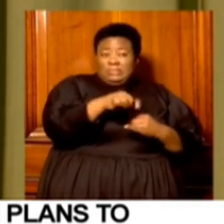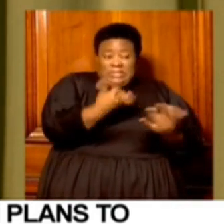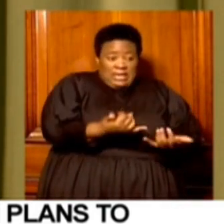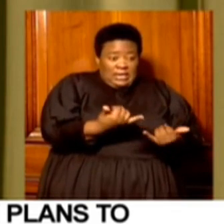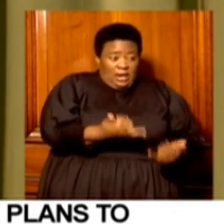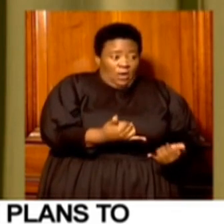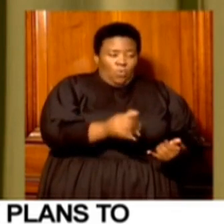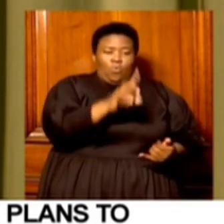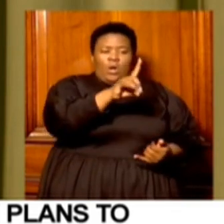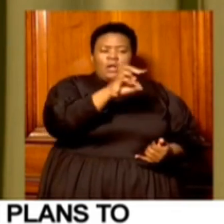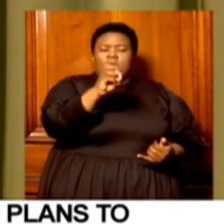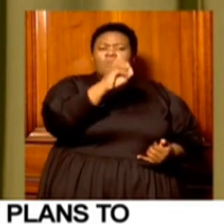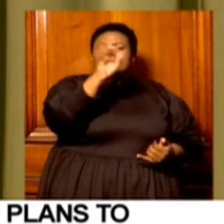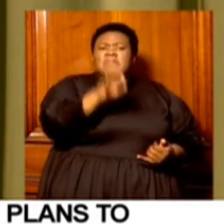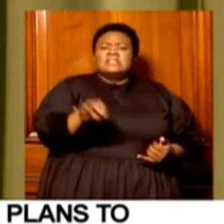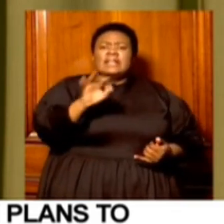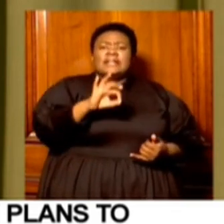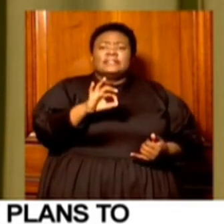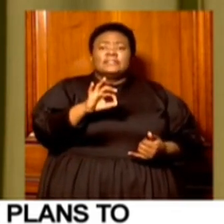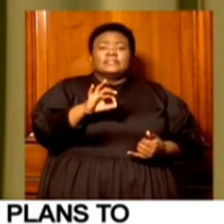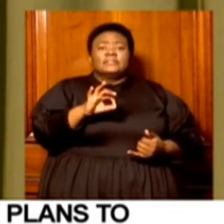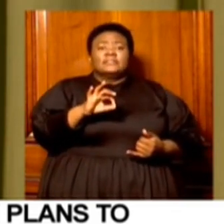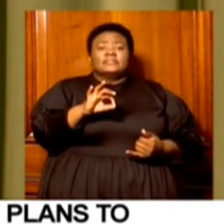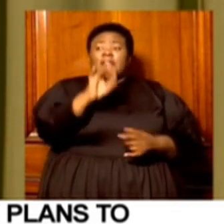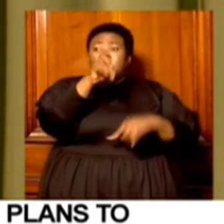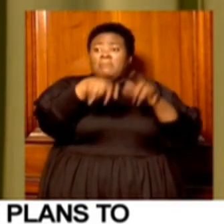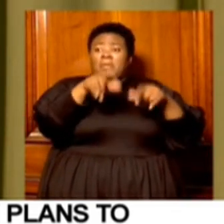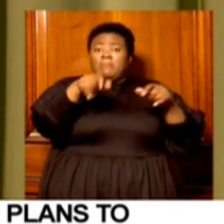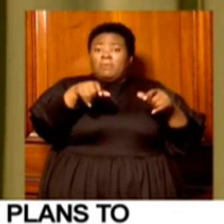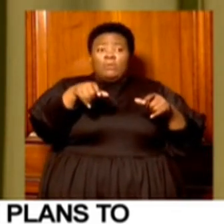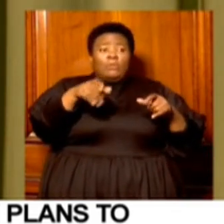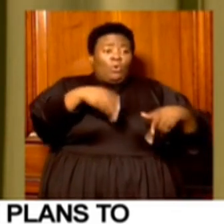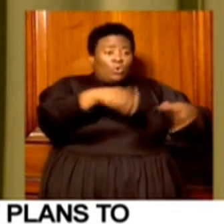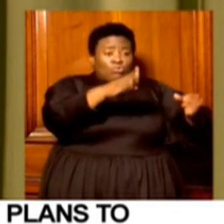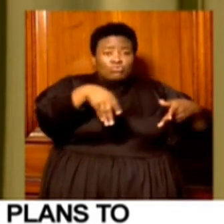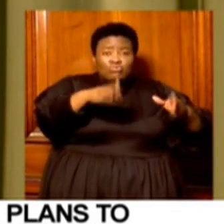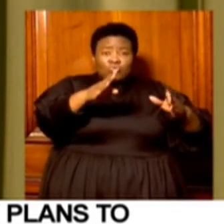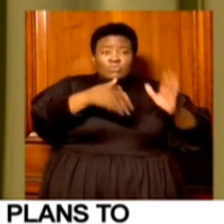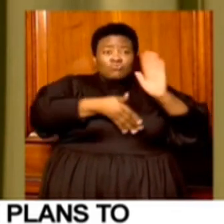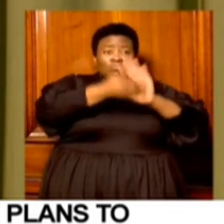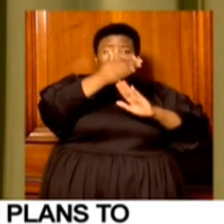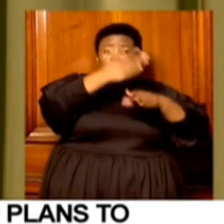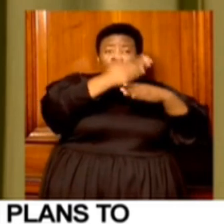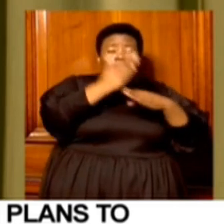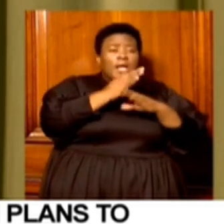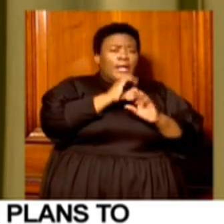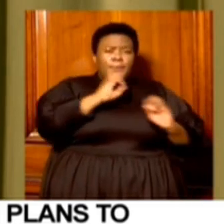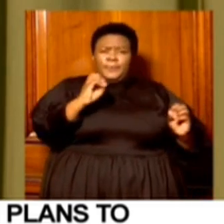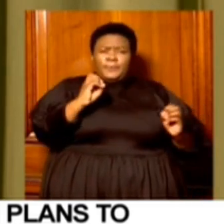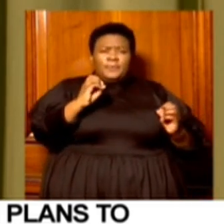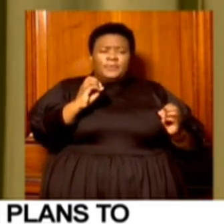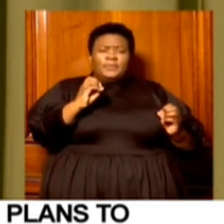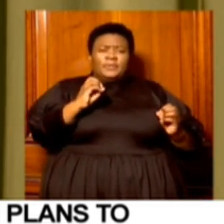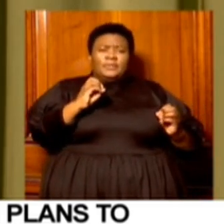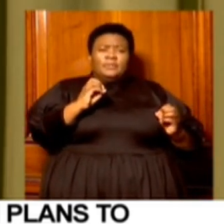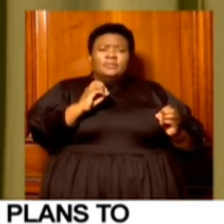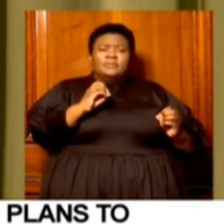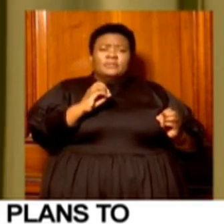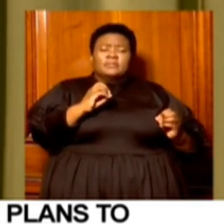introduce 100%, not everybody is in the street. That 100% is not in a